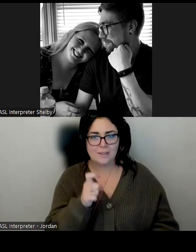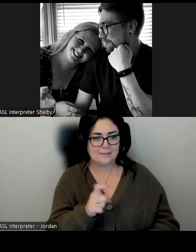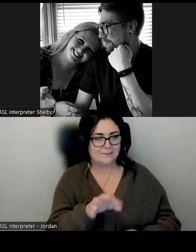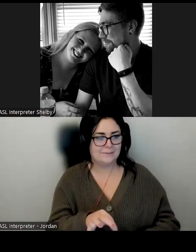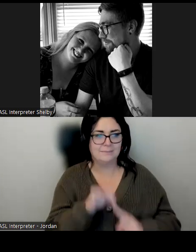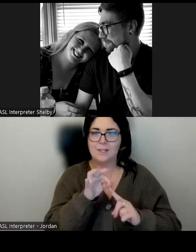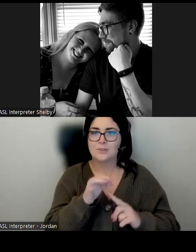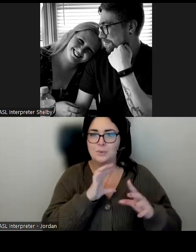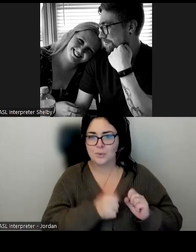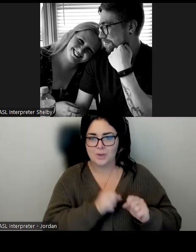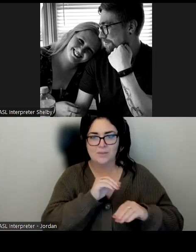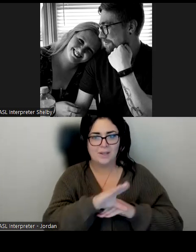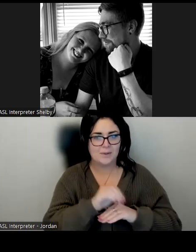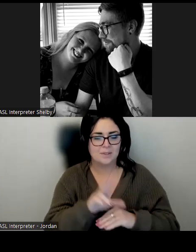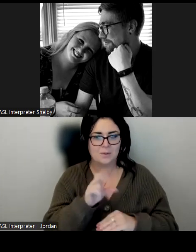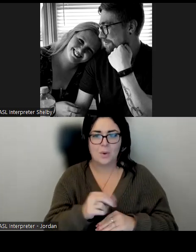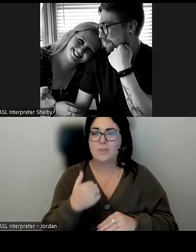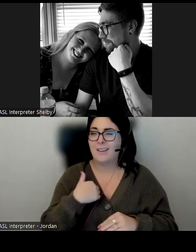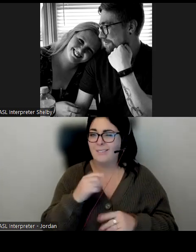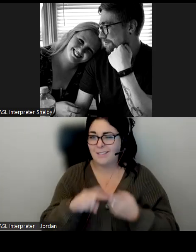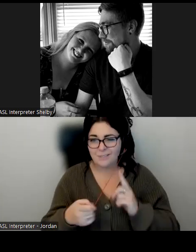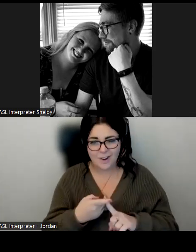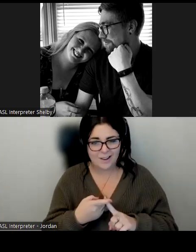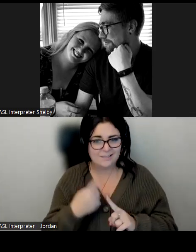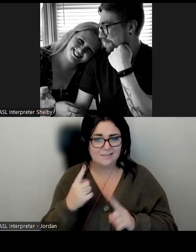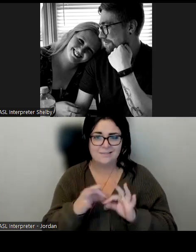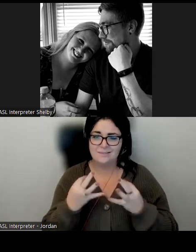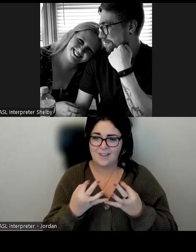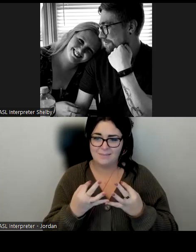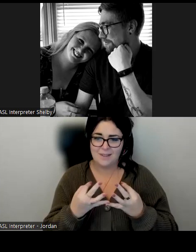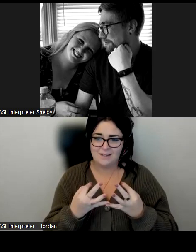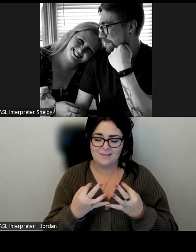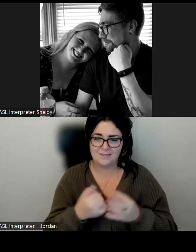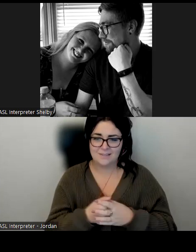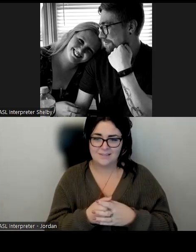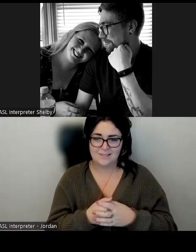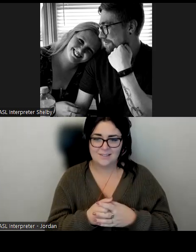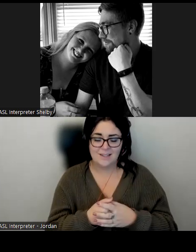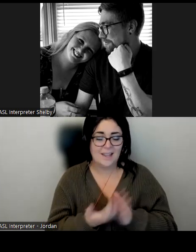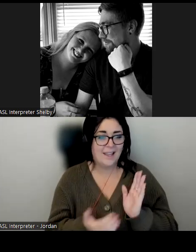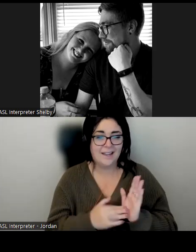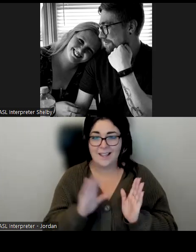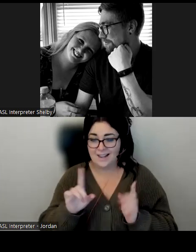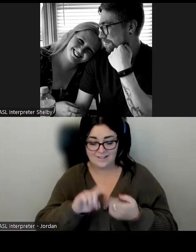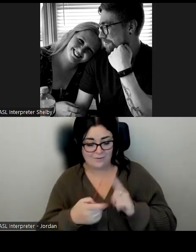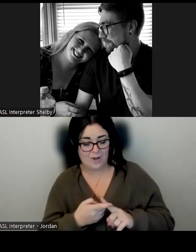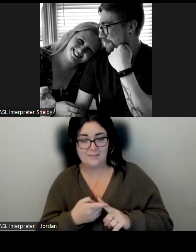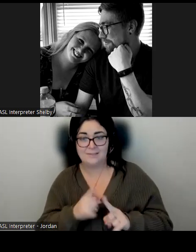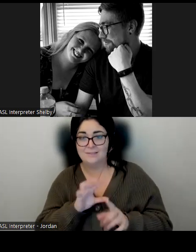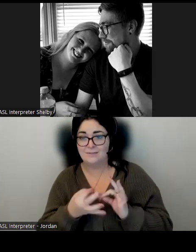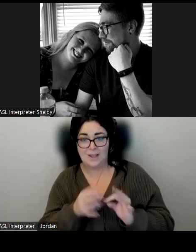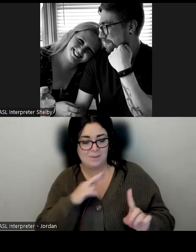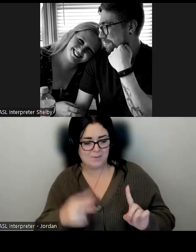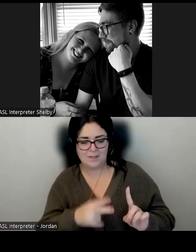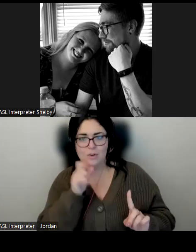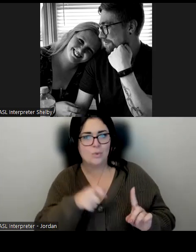counseling. Having someone to talk to, and you don't have, and if you're the person on the other end of the phone, you don't have to have the answers. You don't No. have to. You